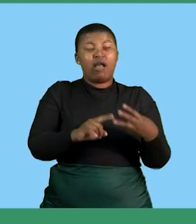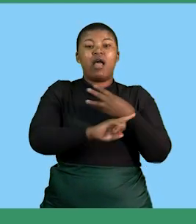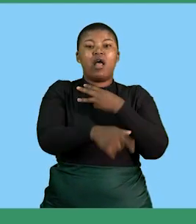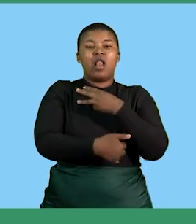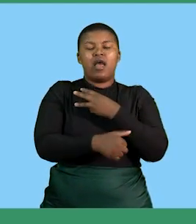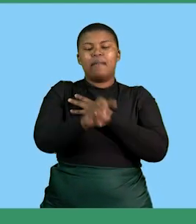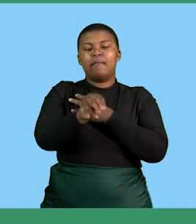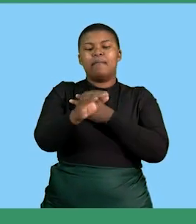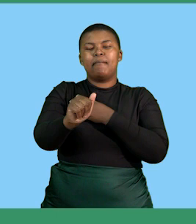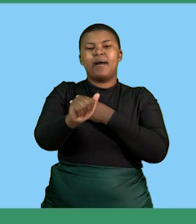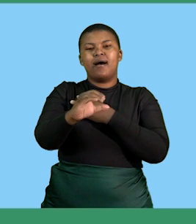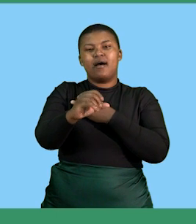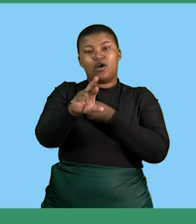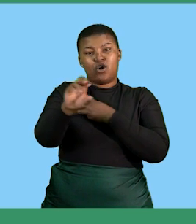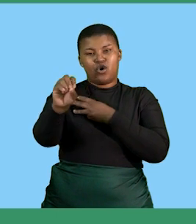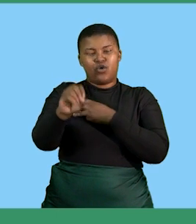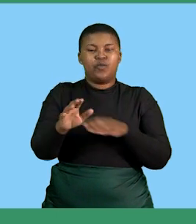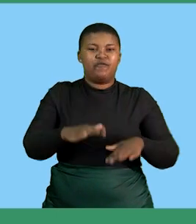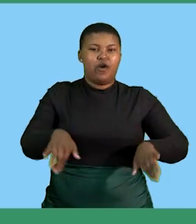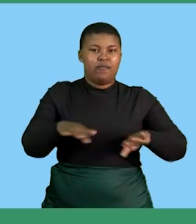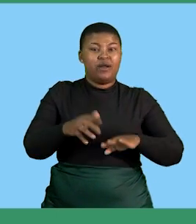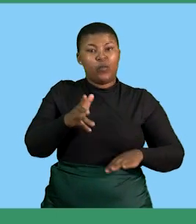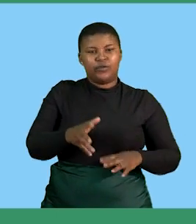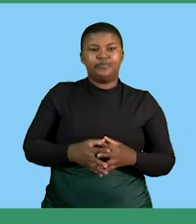last one of course is our macro environment.